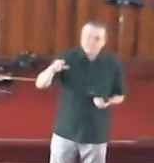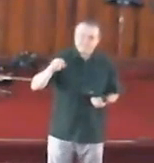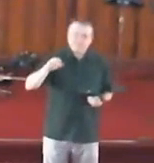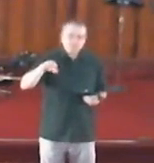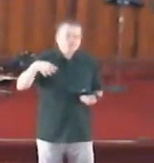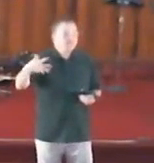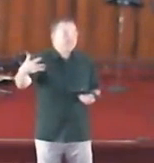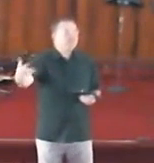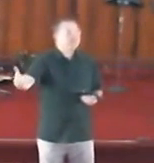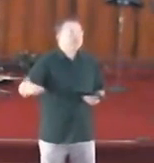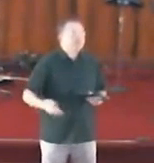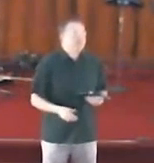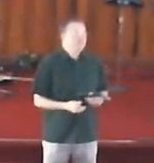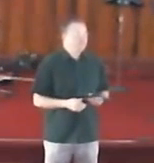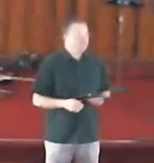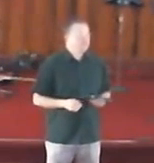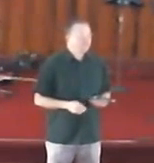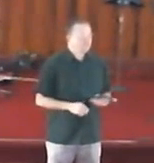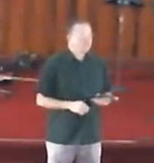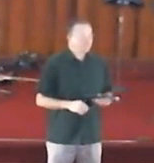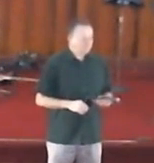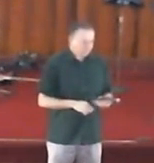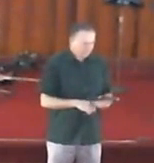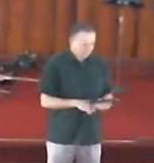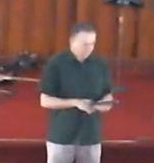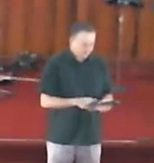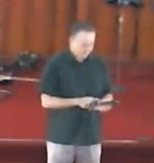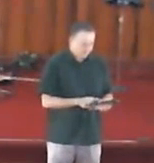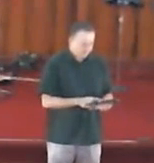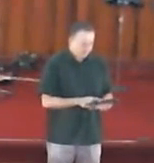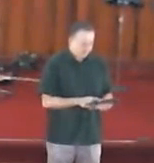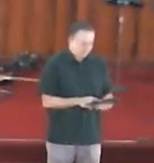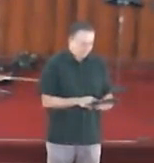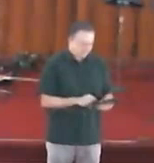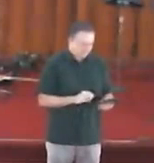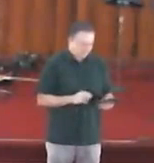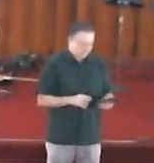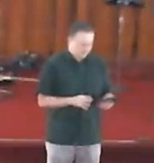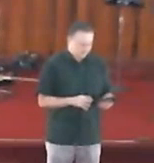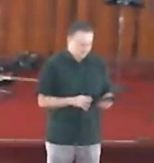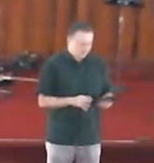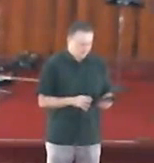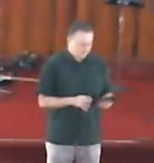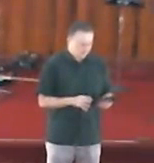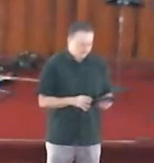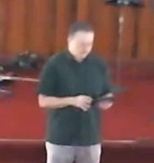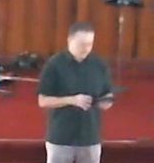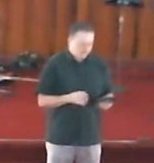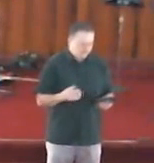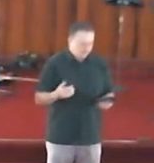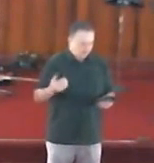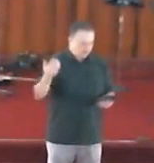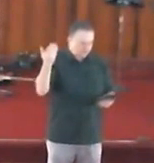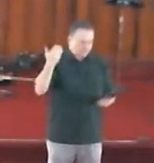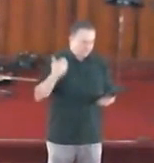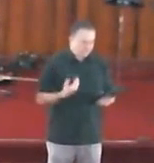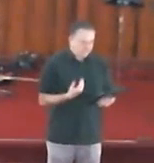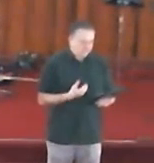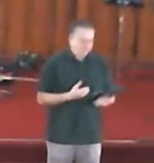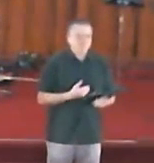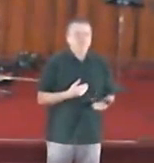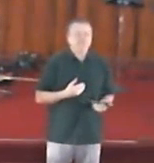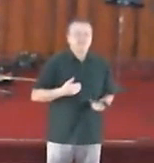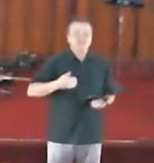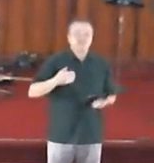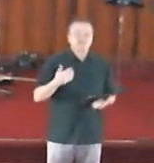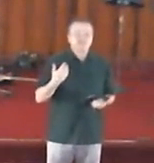hablar y también modelar para ellos. And it's important to speak to them, but also to be a model for them. Otro que